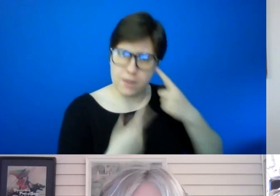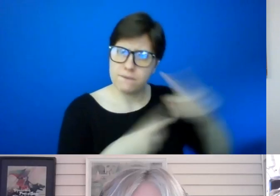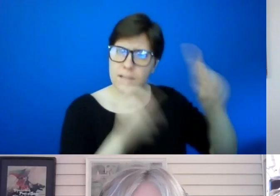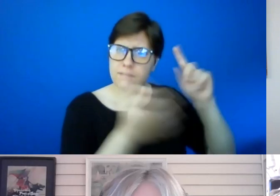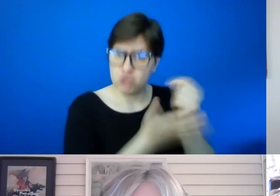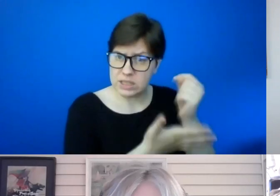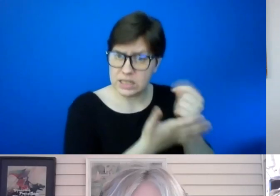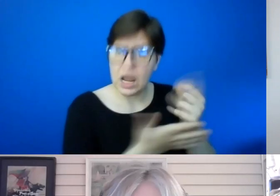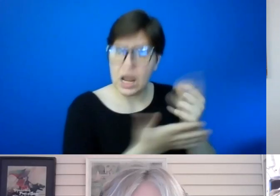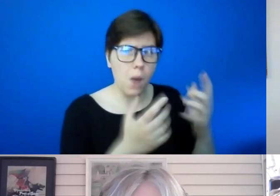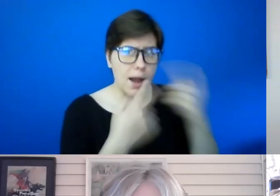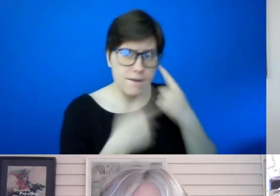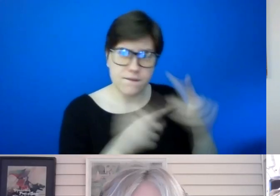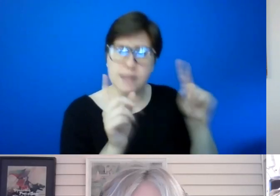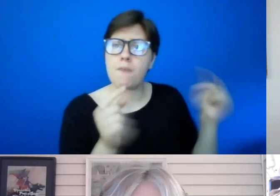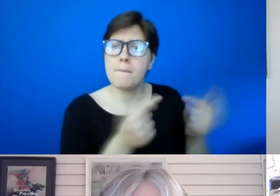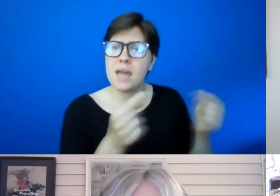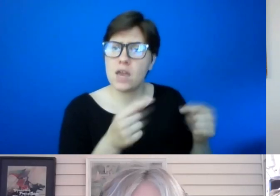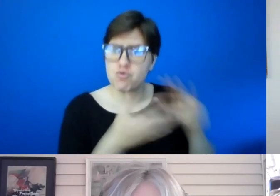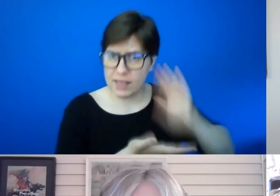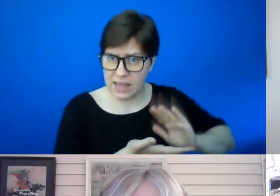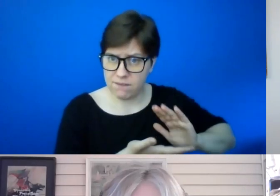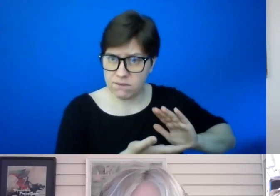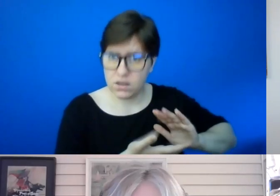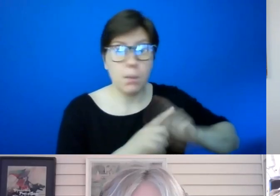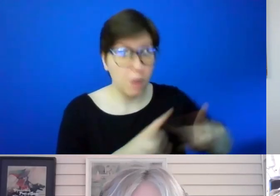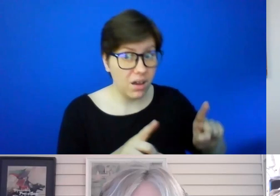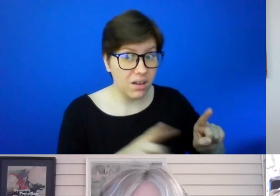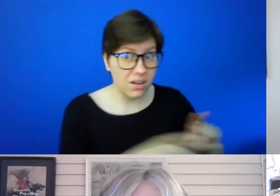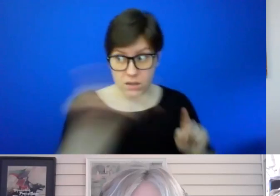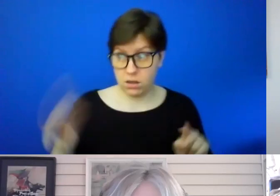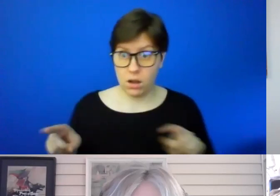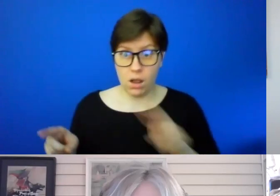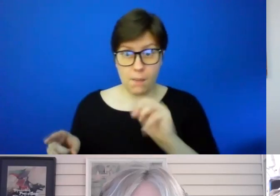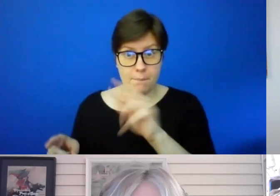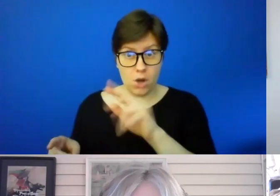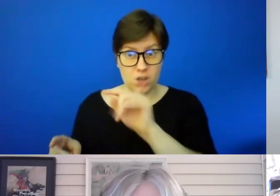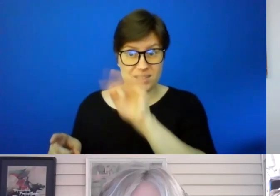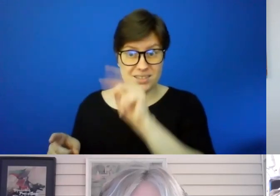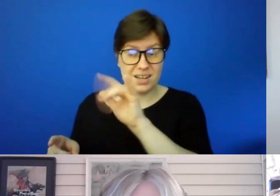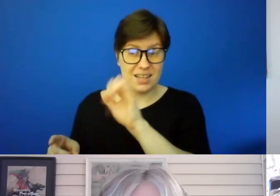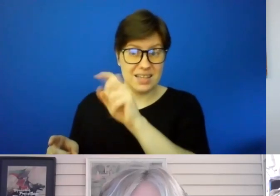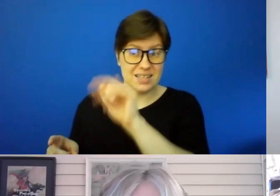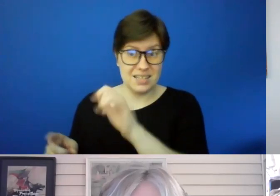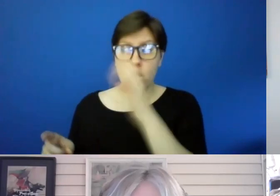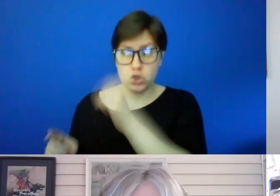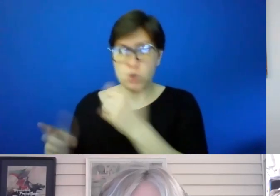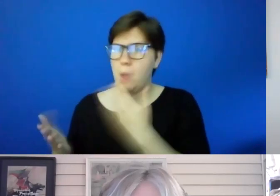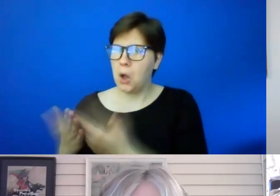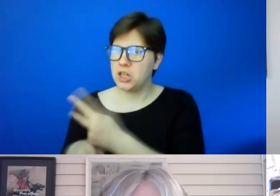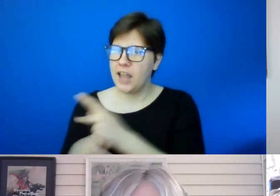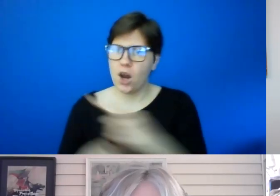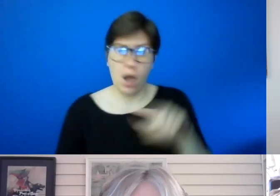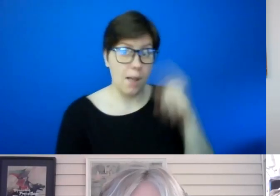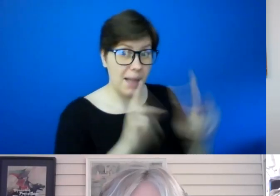I want effective pain relief. But while Martin Yeti might assume he will get good care, Black people like me tend